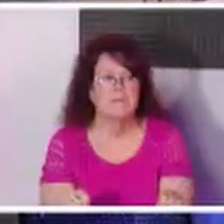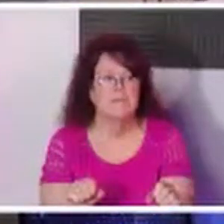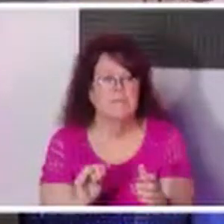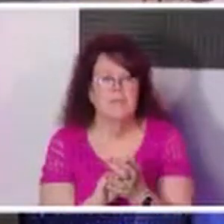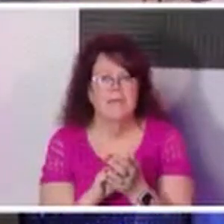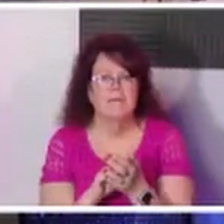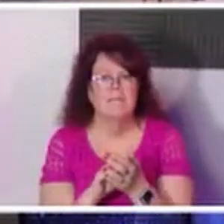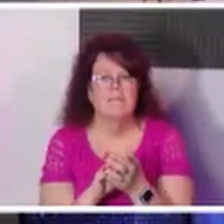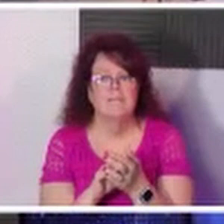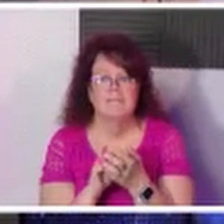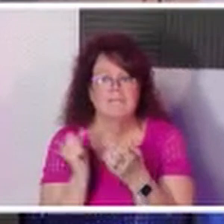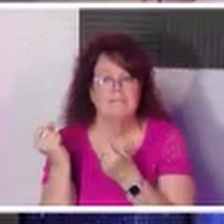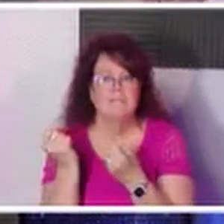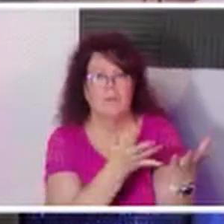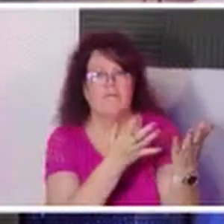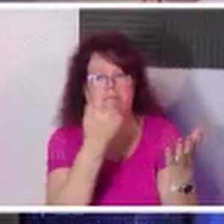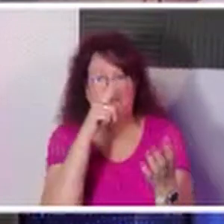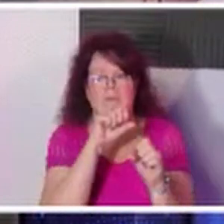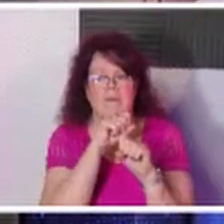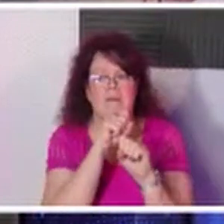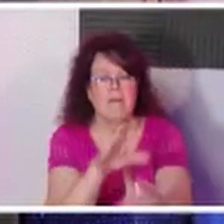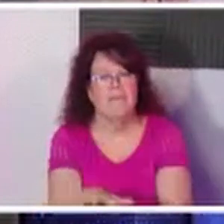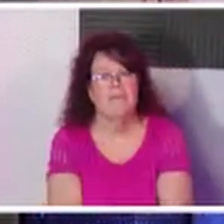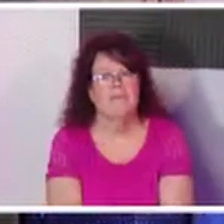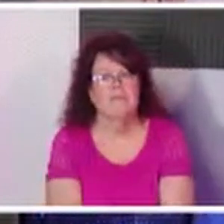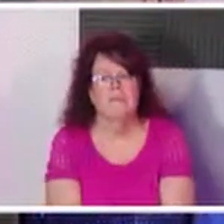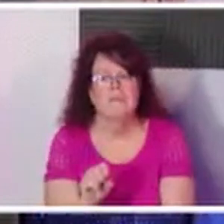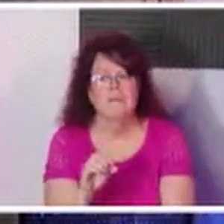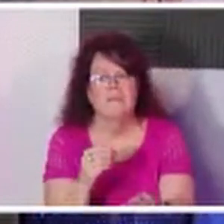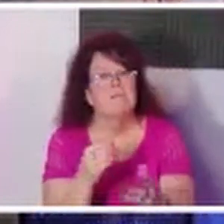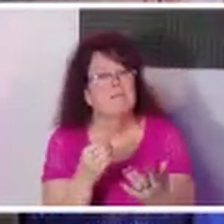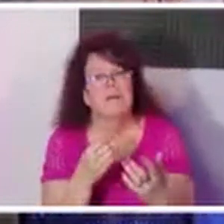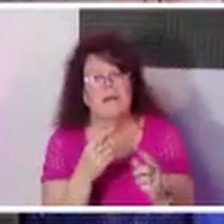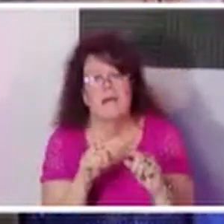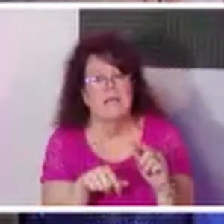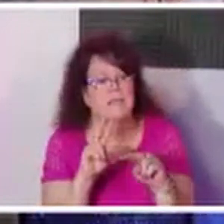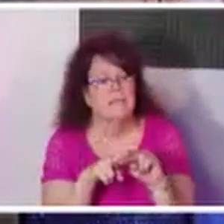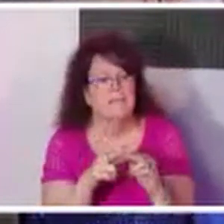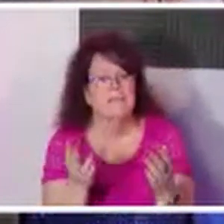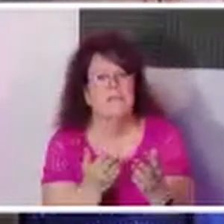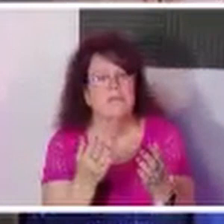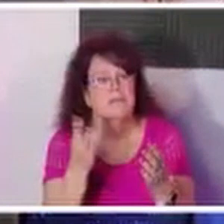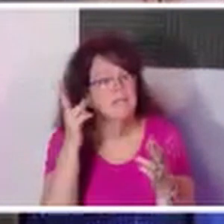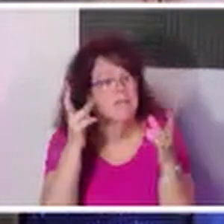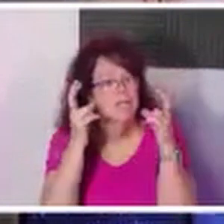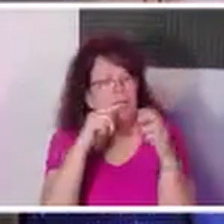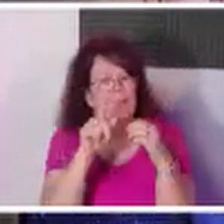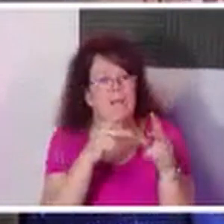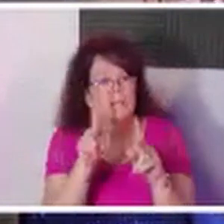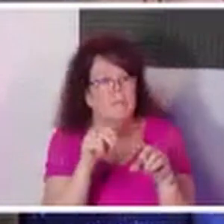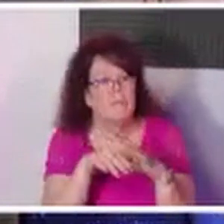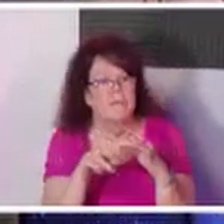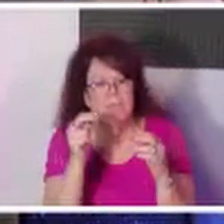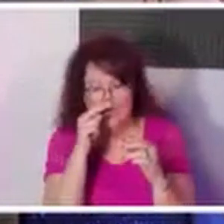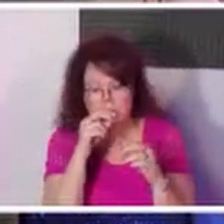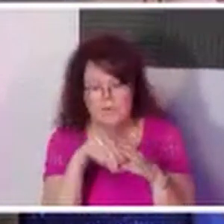away for nothing. And so I can't sit here and hear about people being in prison